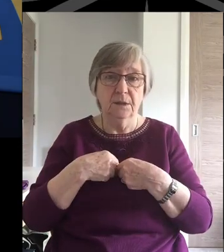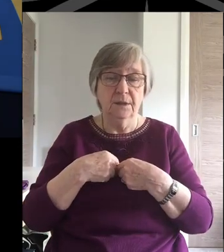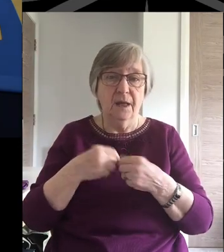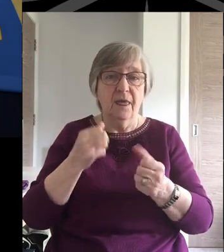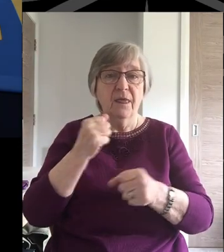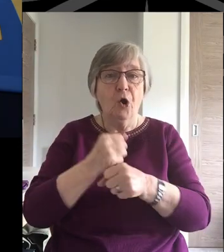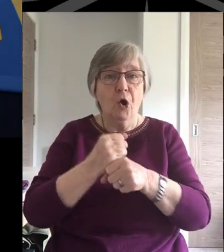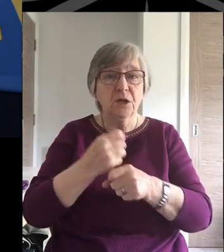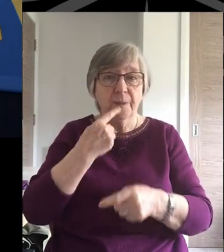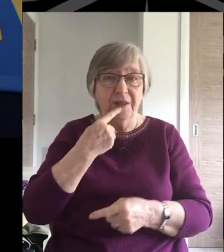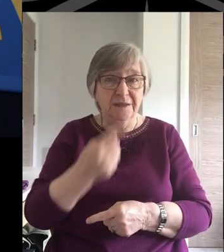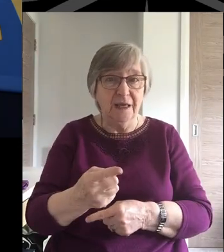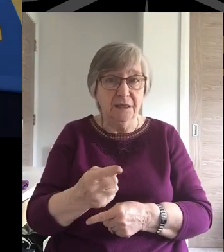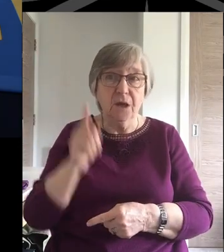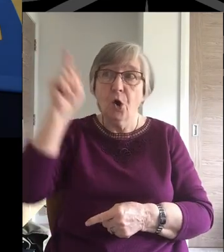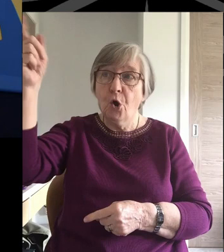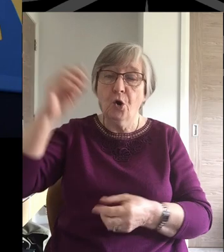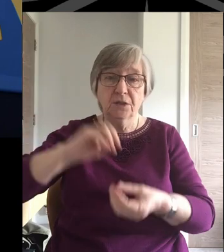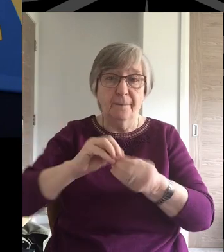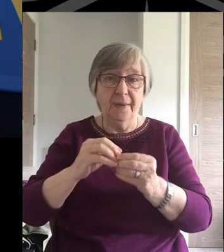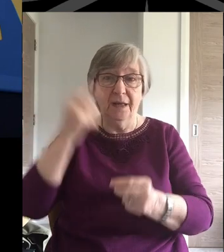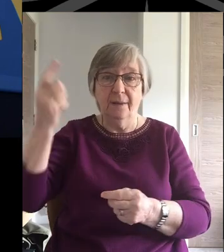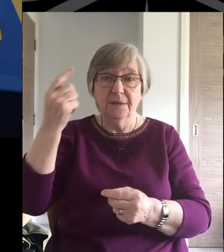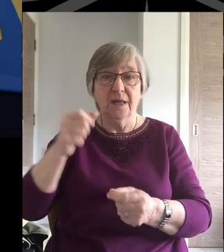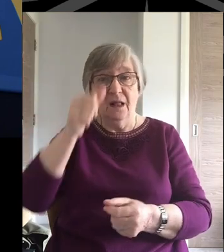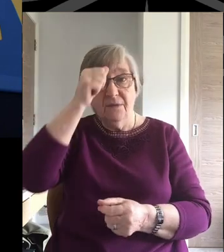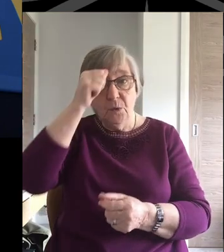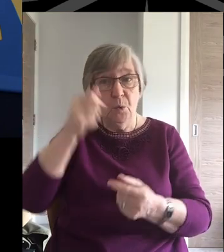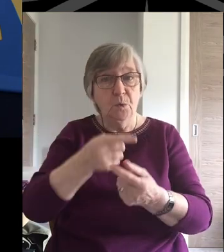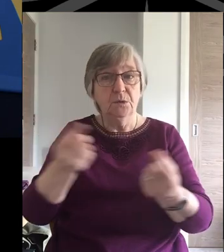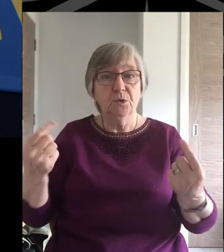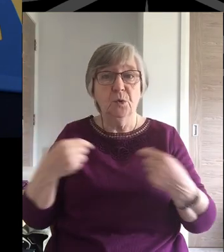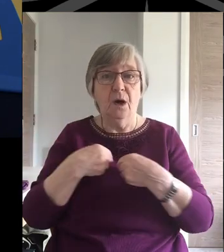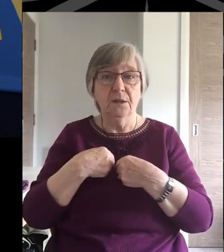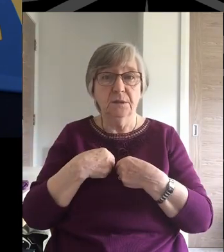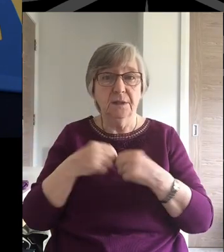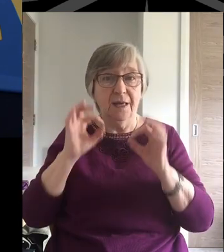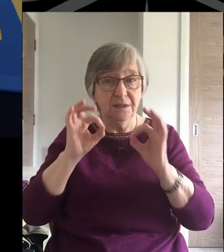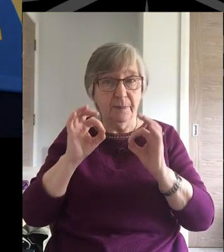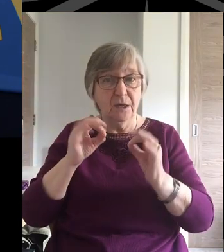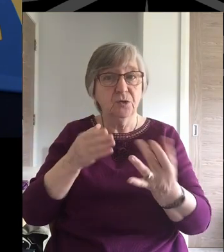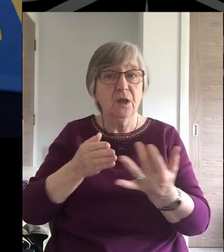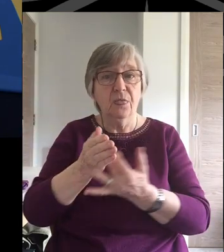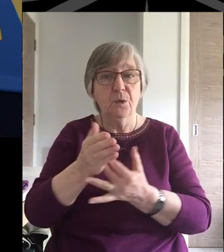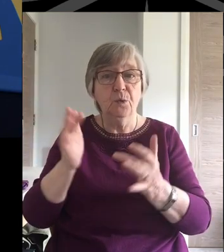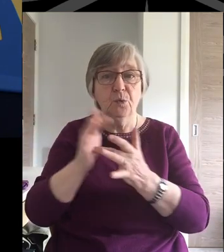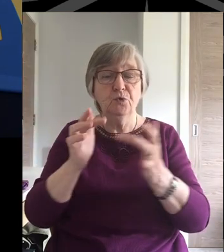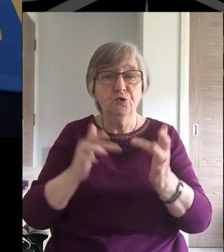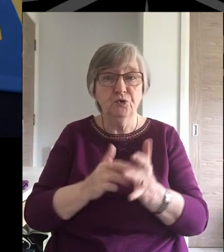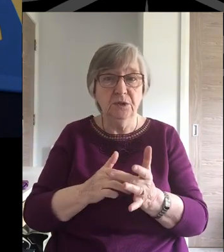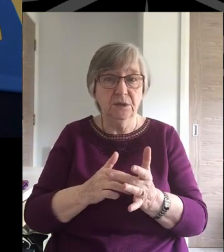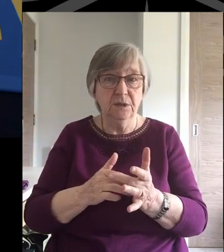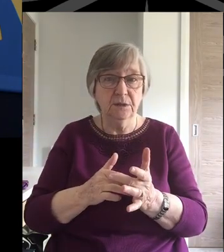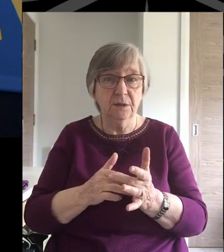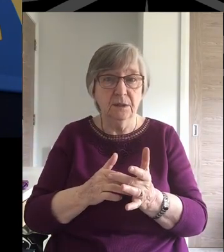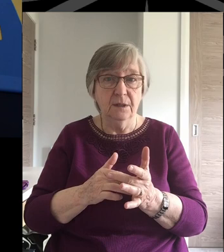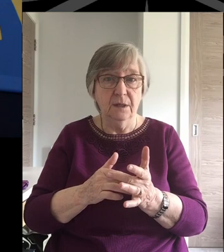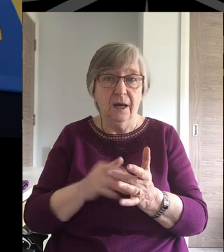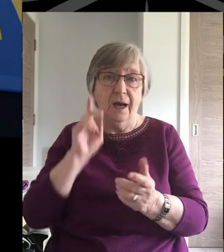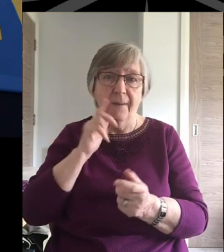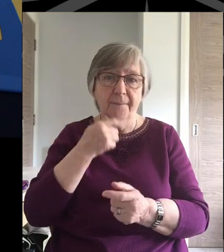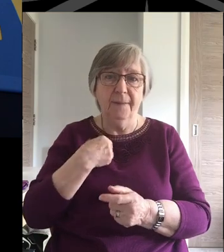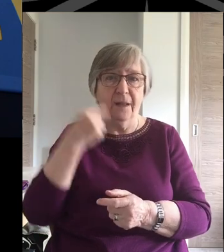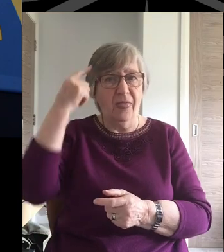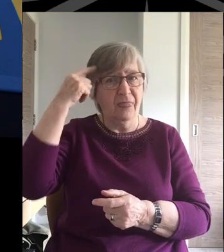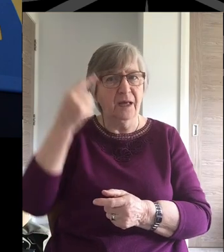the gospel is that God has made himself known, particularly through Jesus. And rather than people coming up with